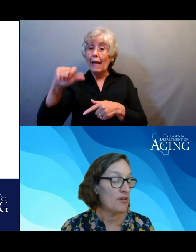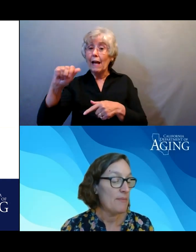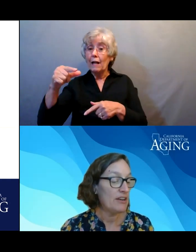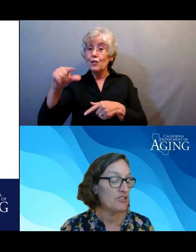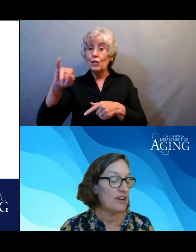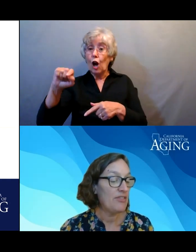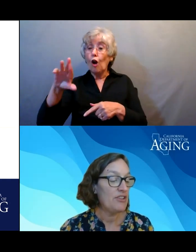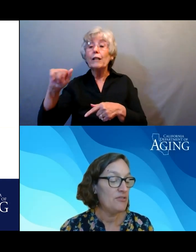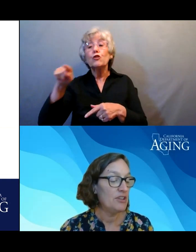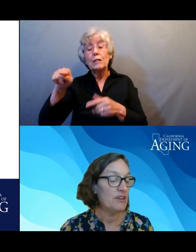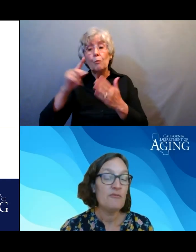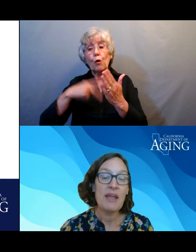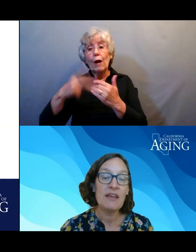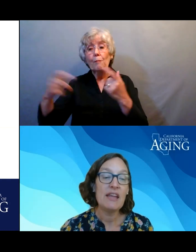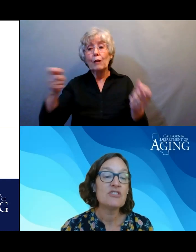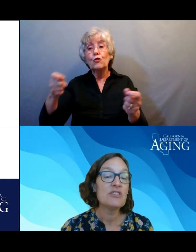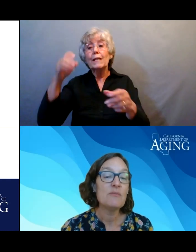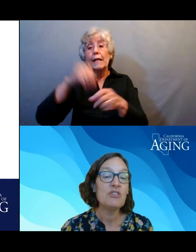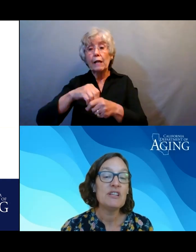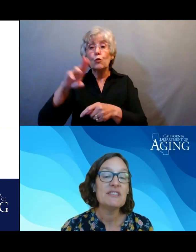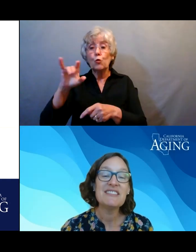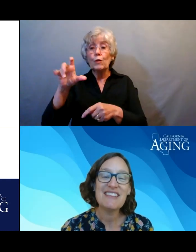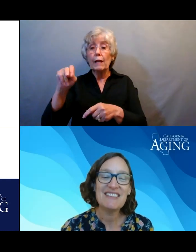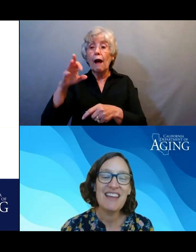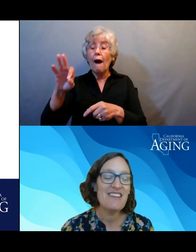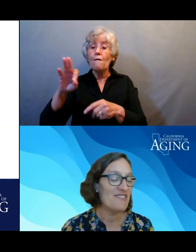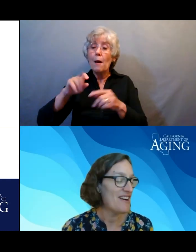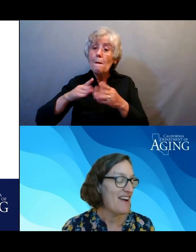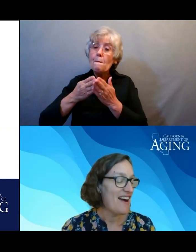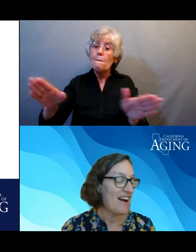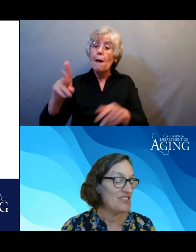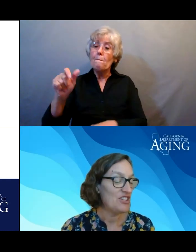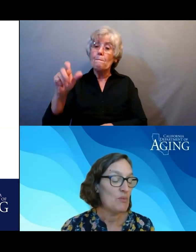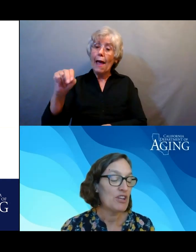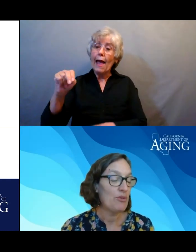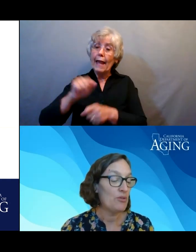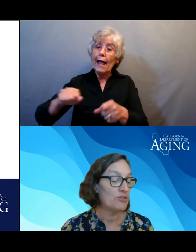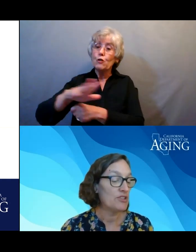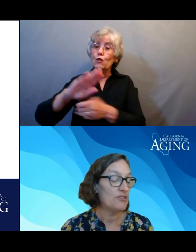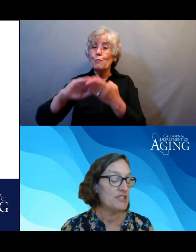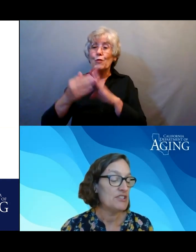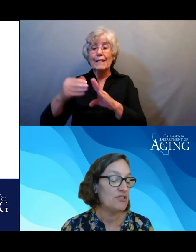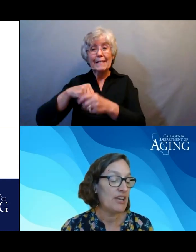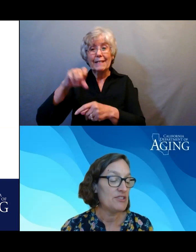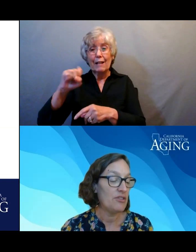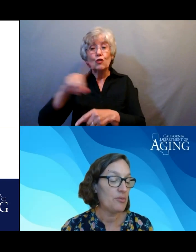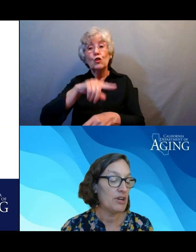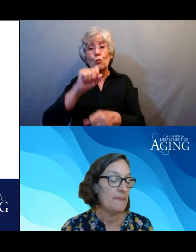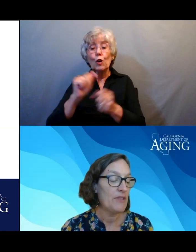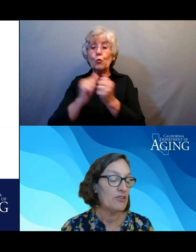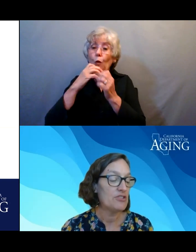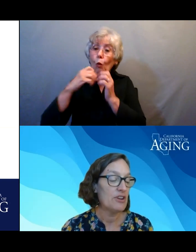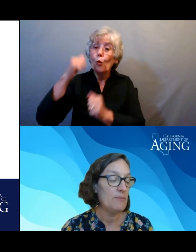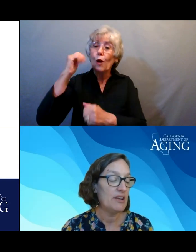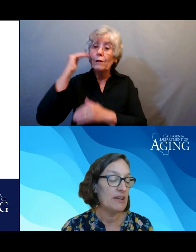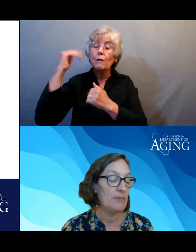is the program manager at the Union of Pan-Asian Communities in San Diego. She's been working with older adults since 2003,